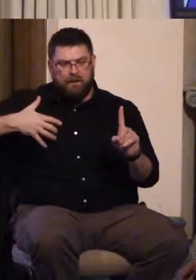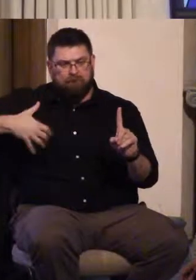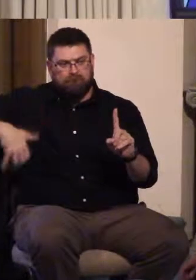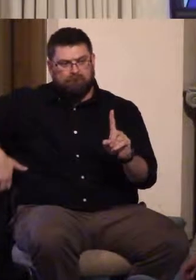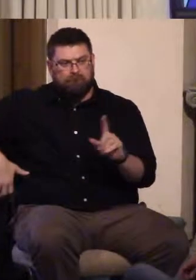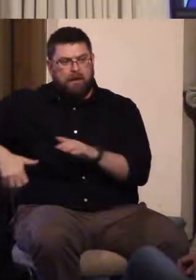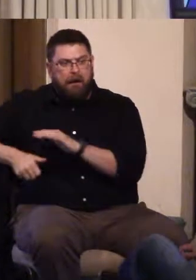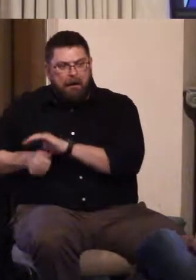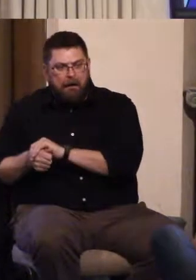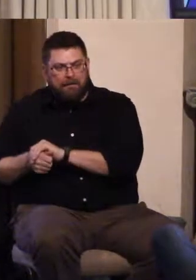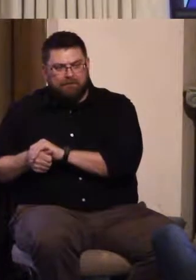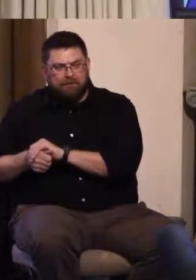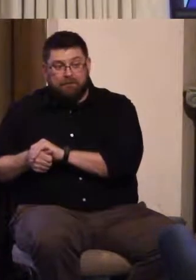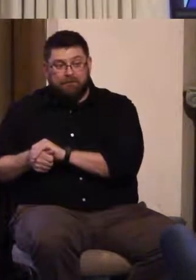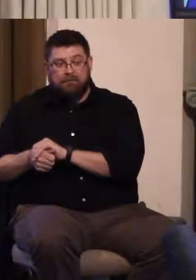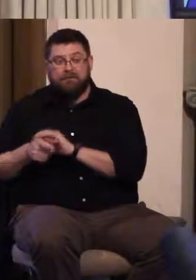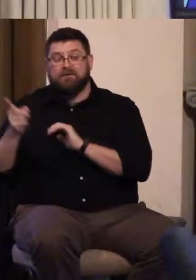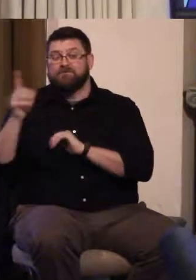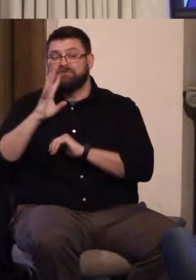light.